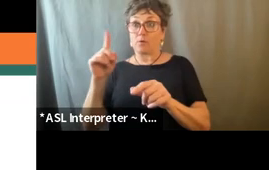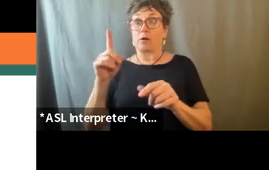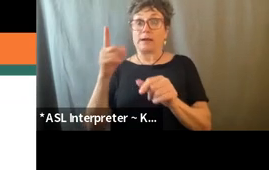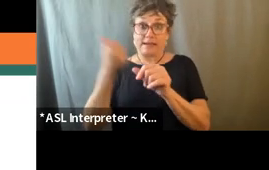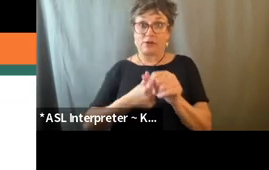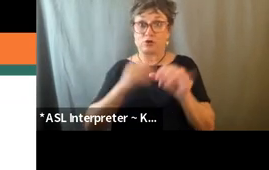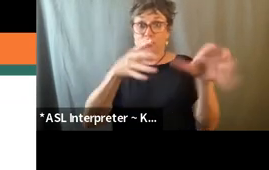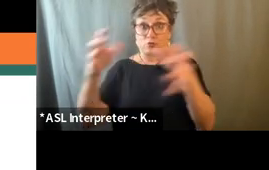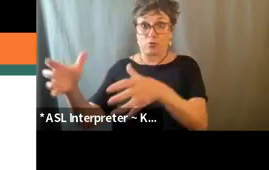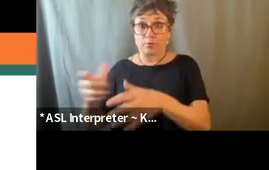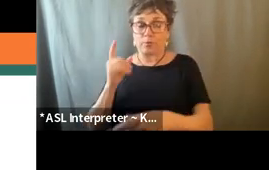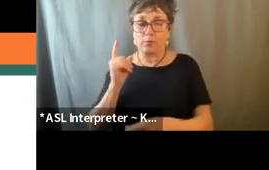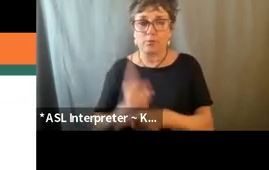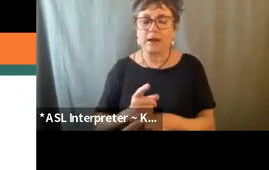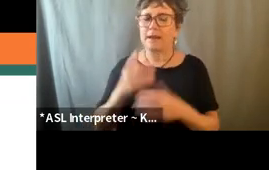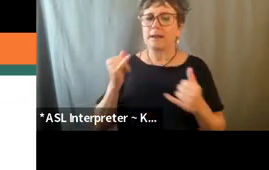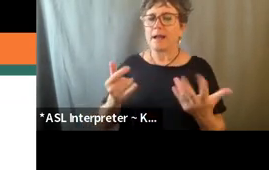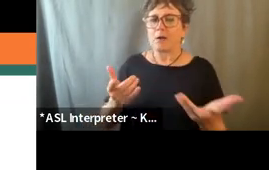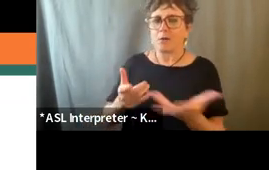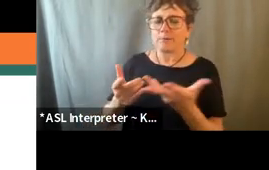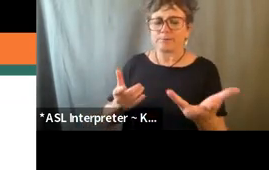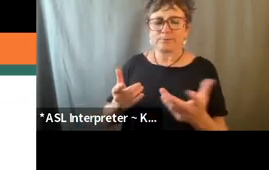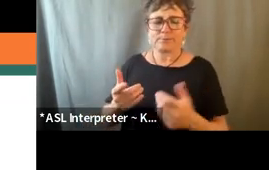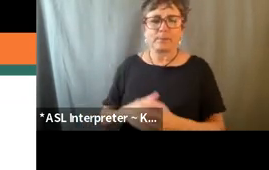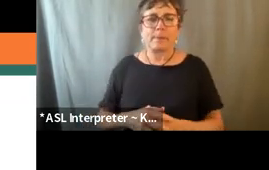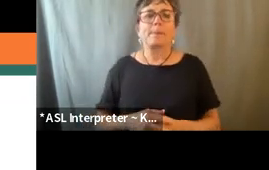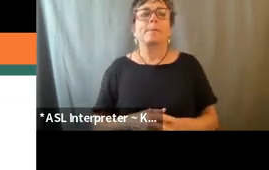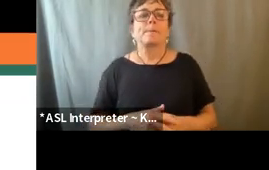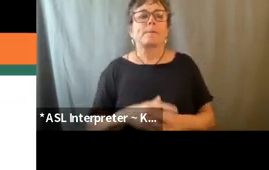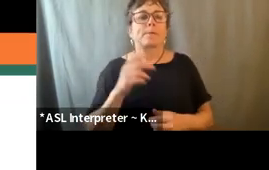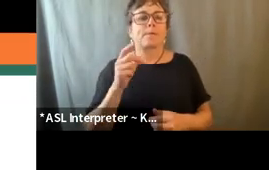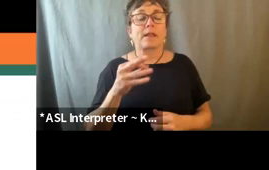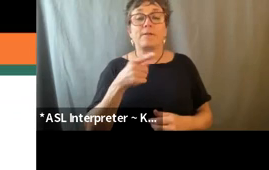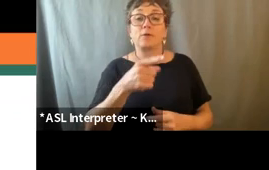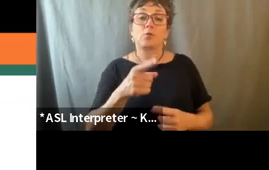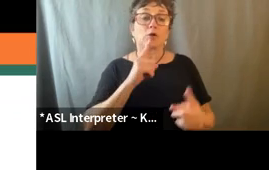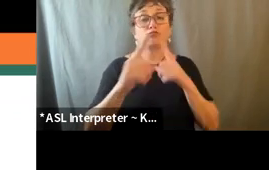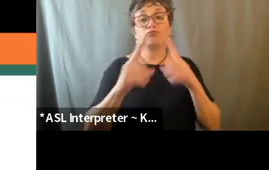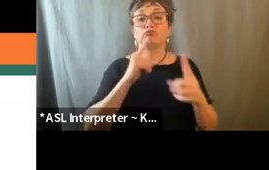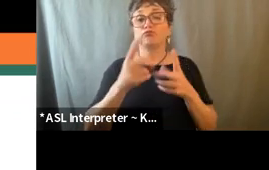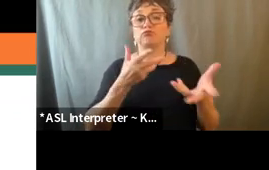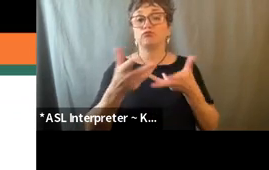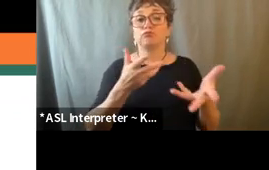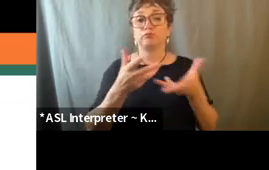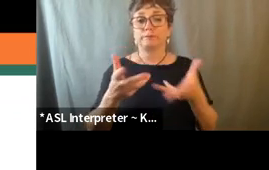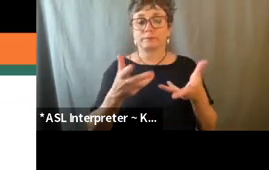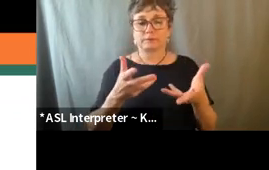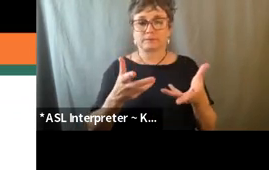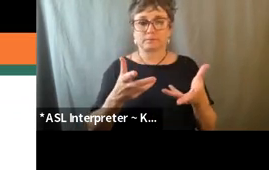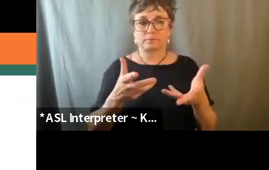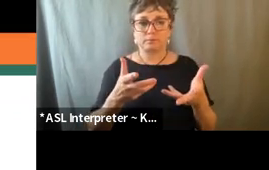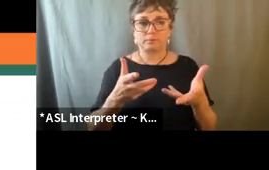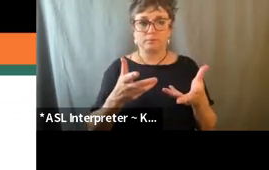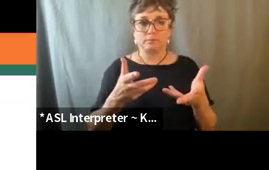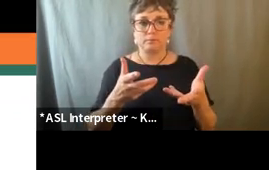And the best way I kind of think about this is if you're having a conversation, you will probably sound